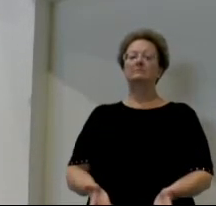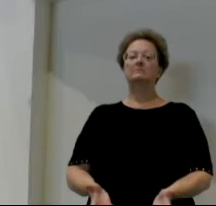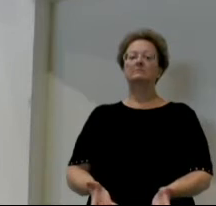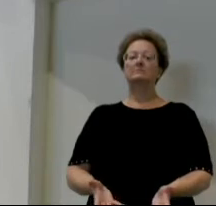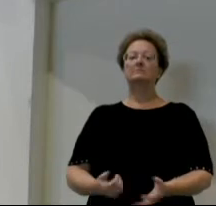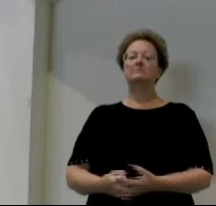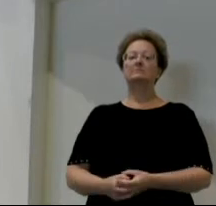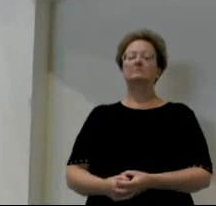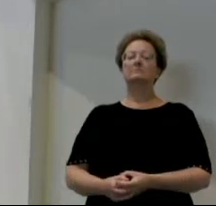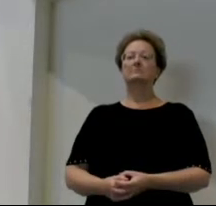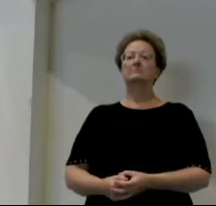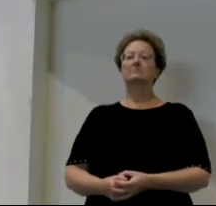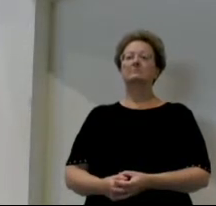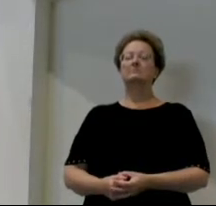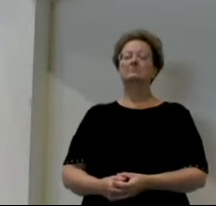Paradise is lost.